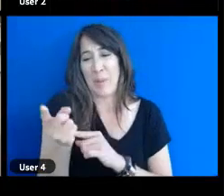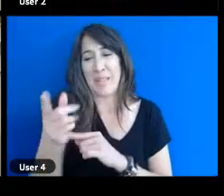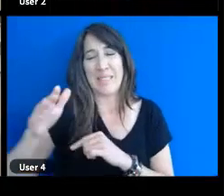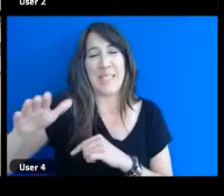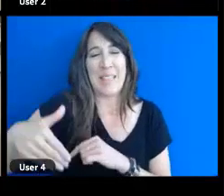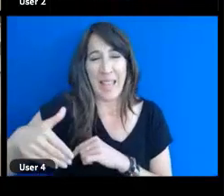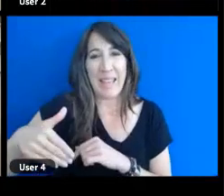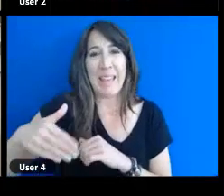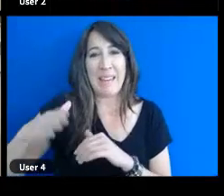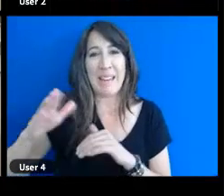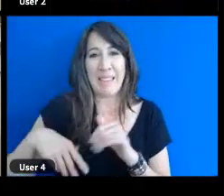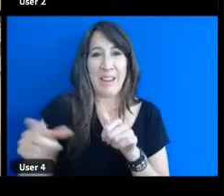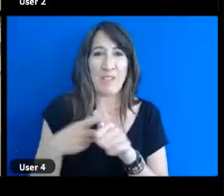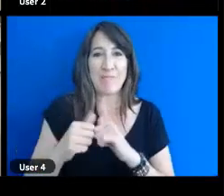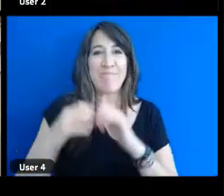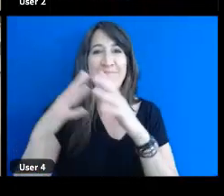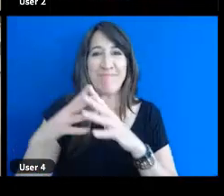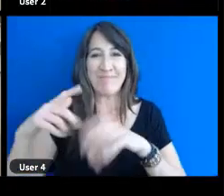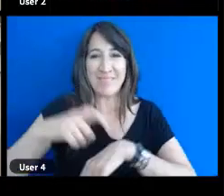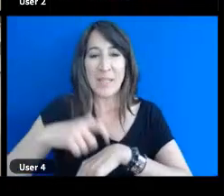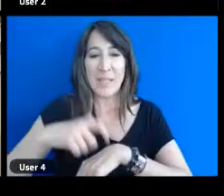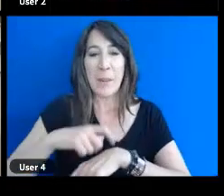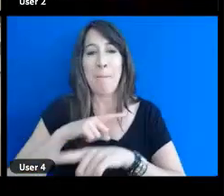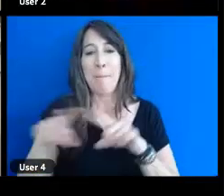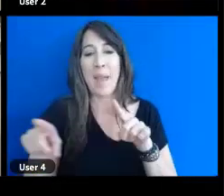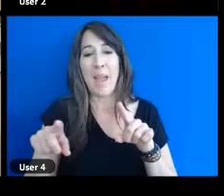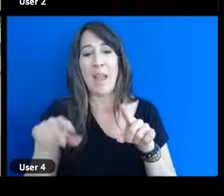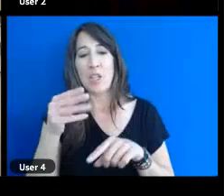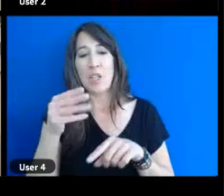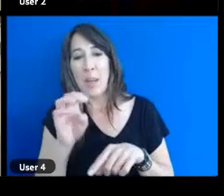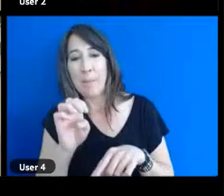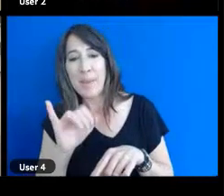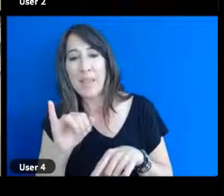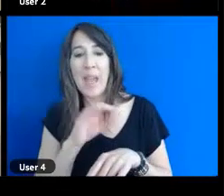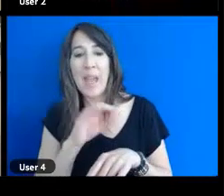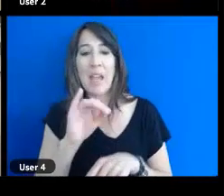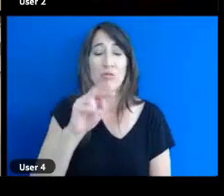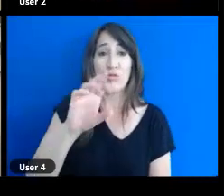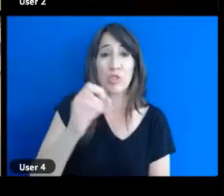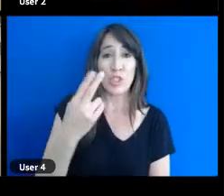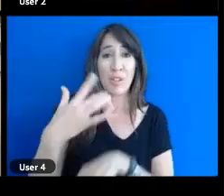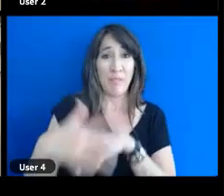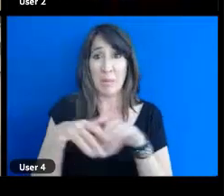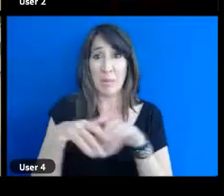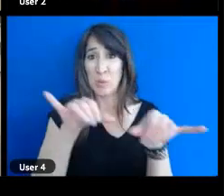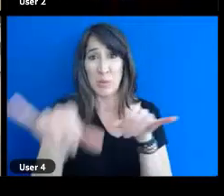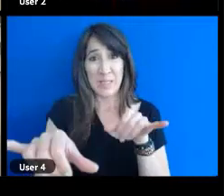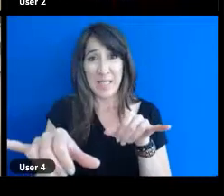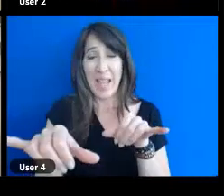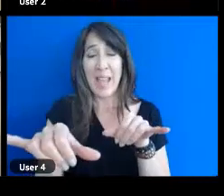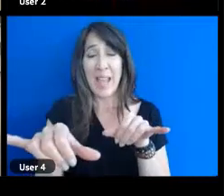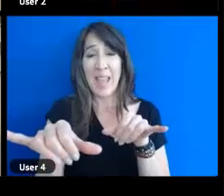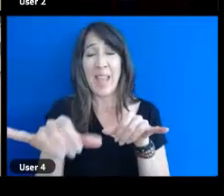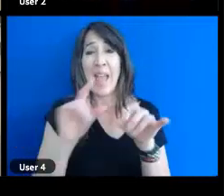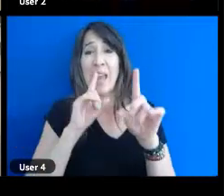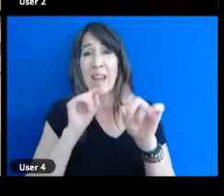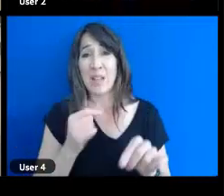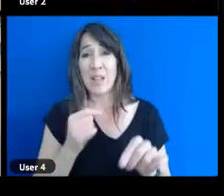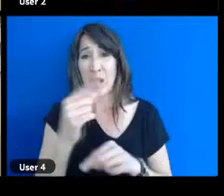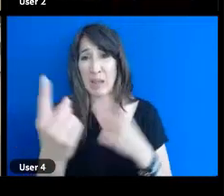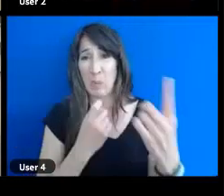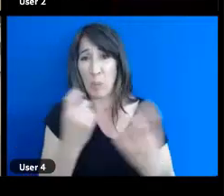it's 11:31. I know we did start a few minutes later than the original start date. So certainly Jamie and